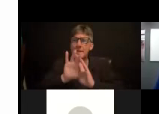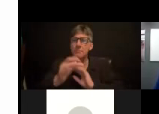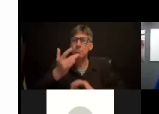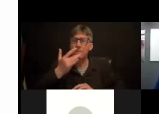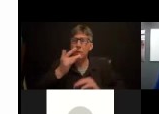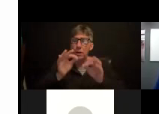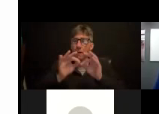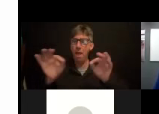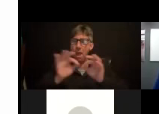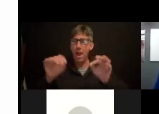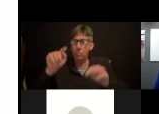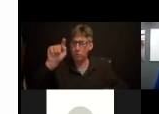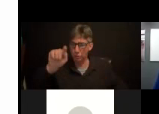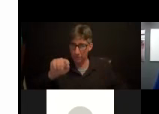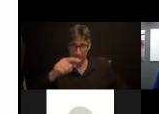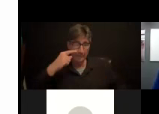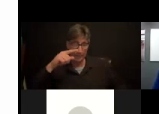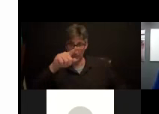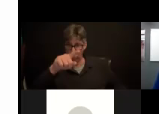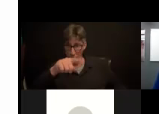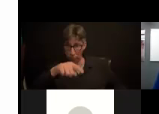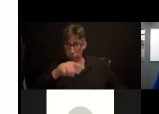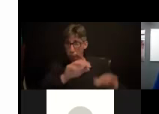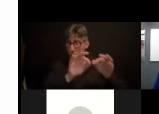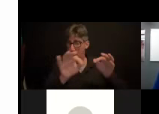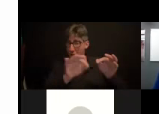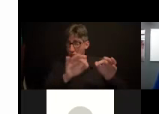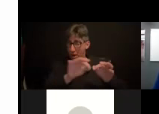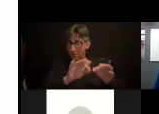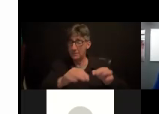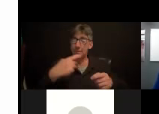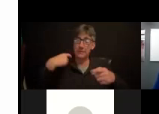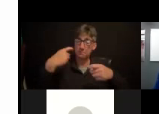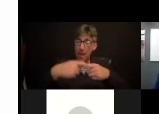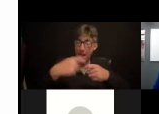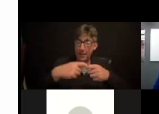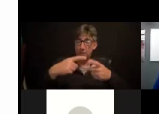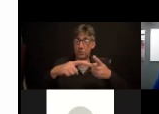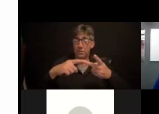instructions are provided on your screen now in Spanish, Chinese,